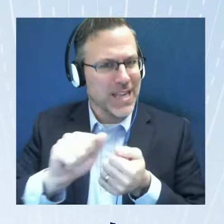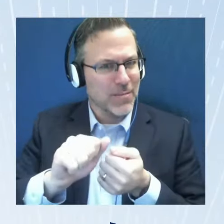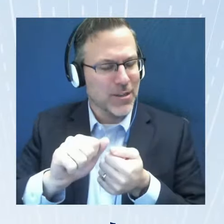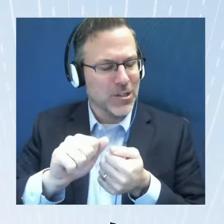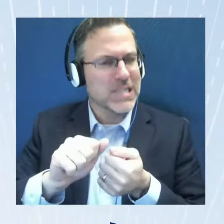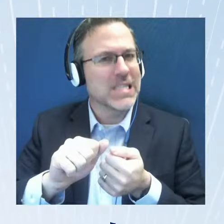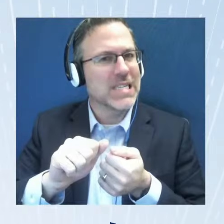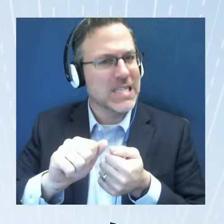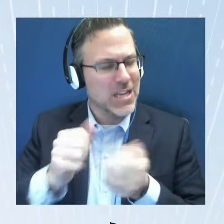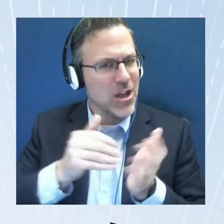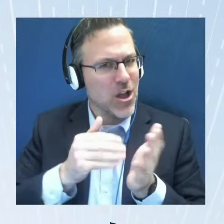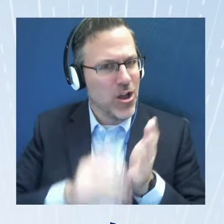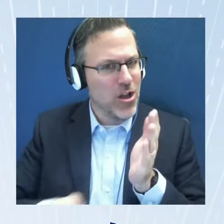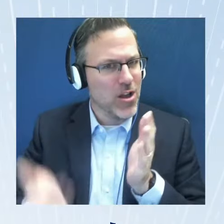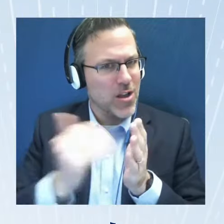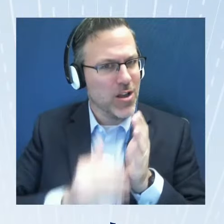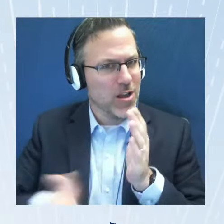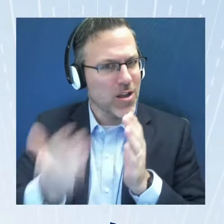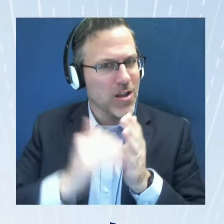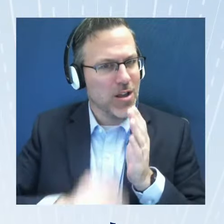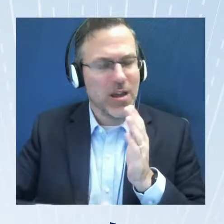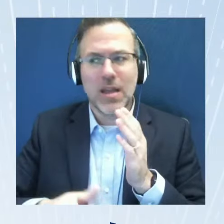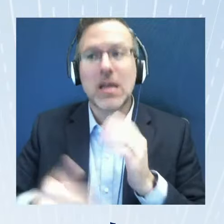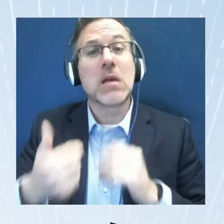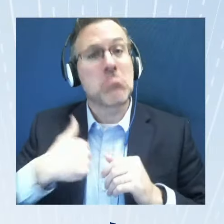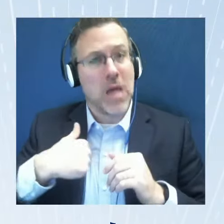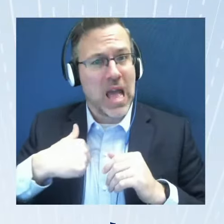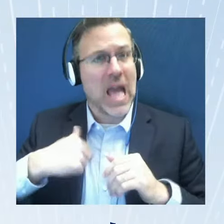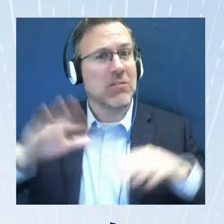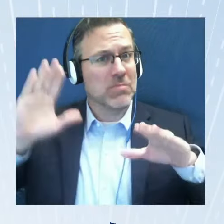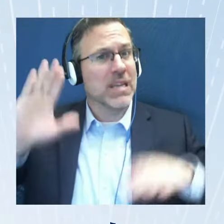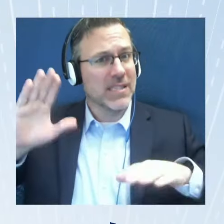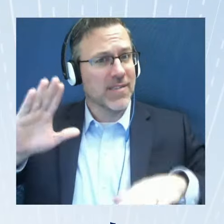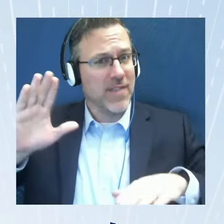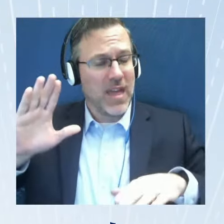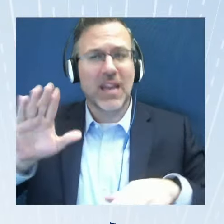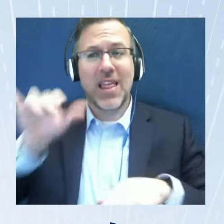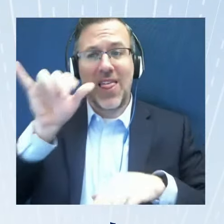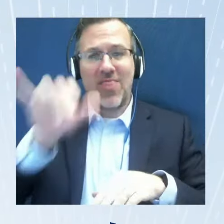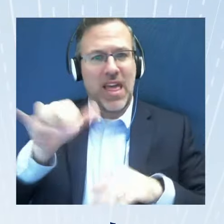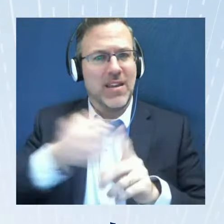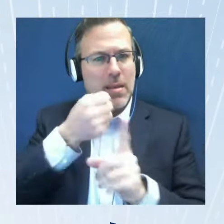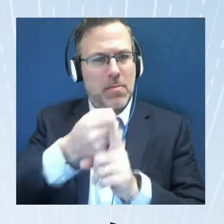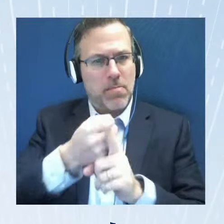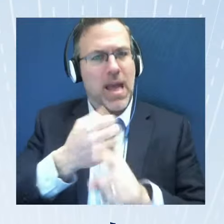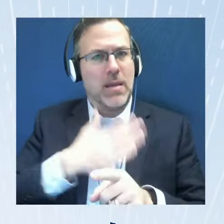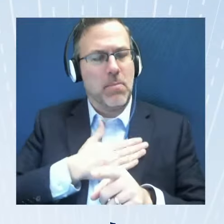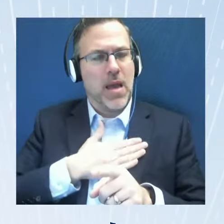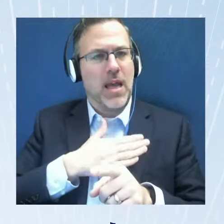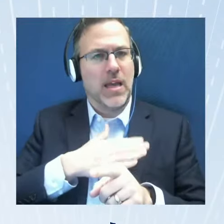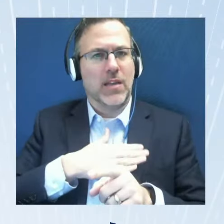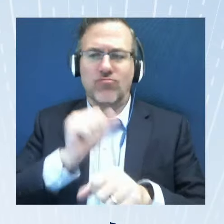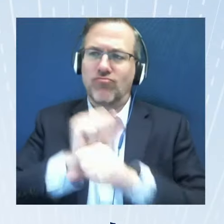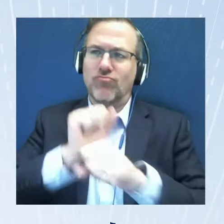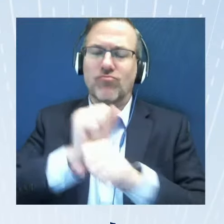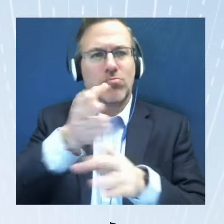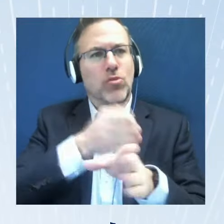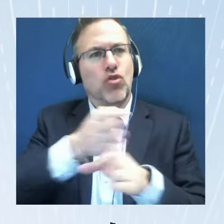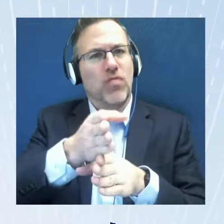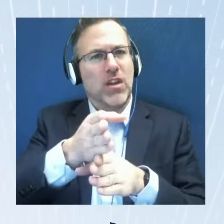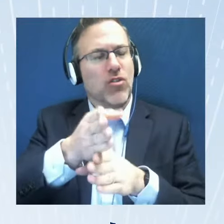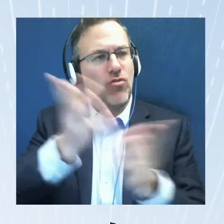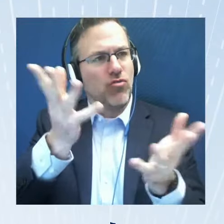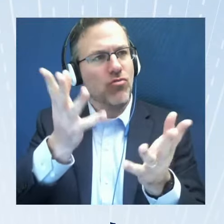also testified that I knew that had an effect on my career path, right, to be able not to fly.